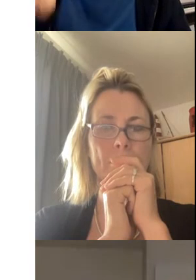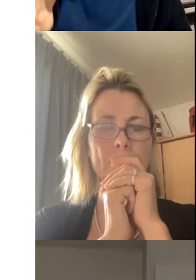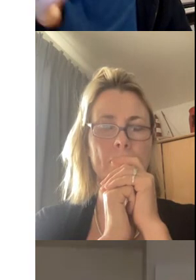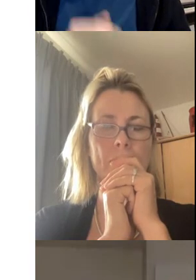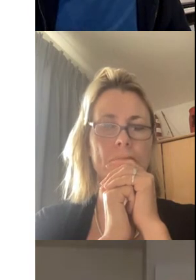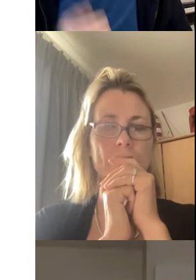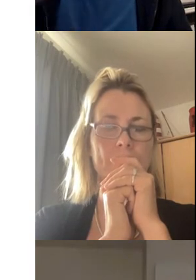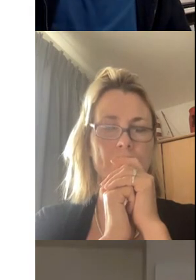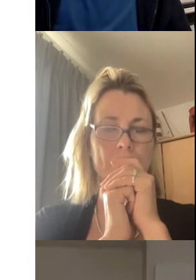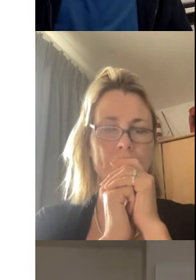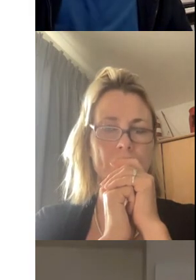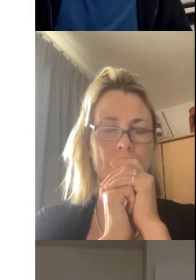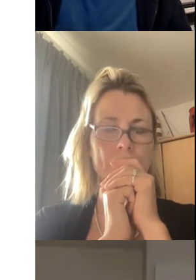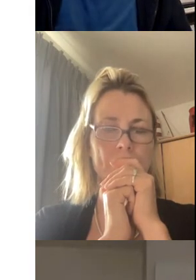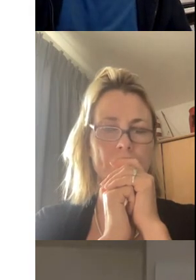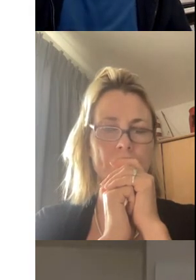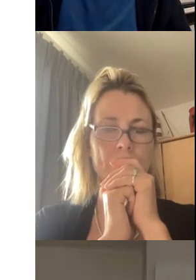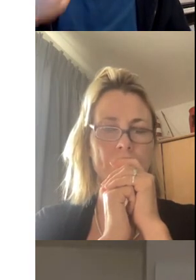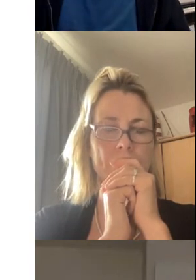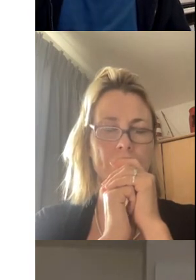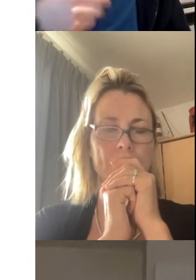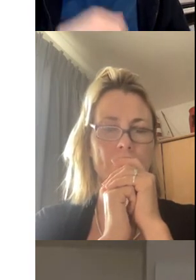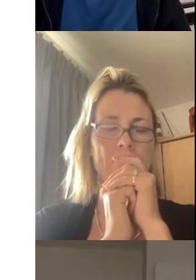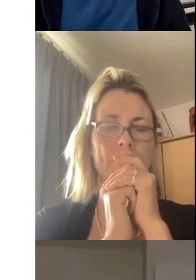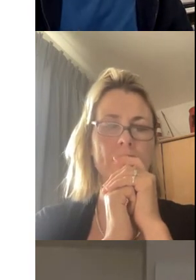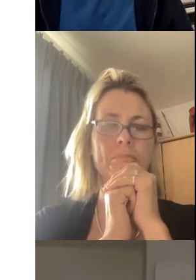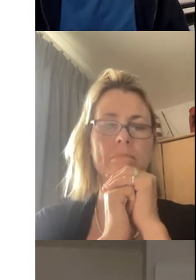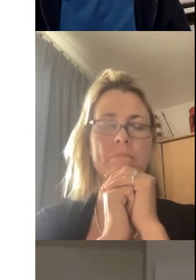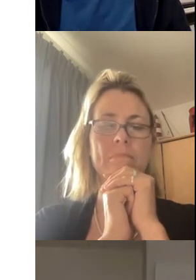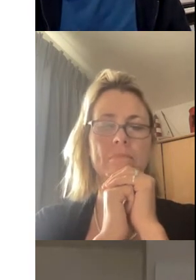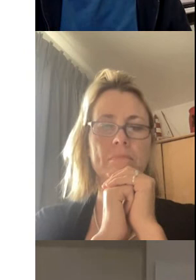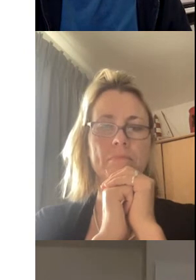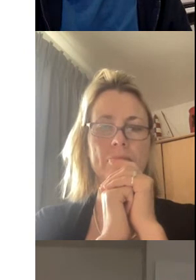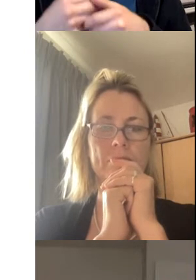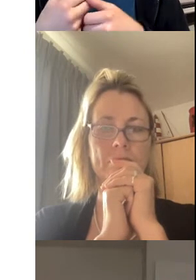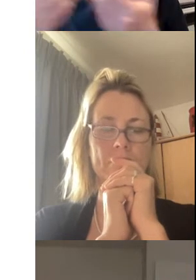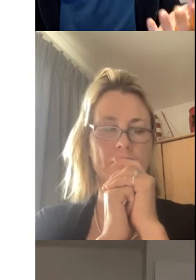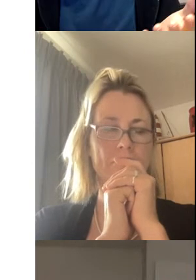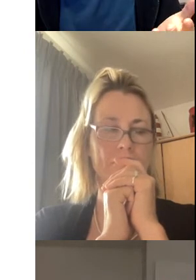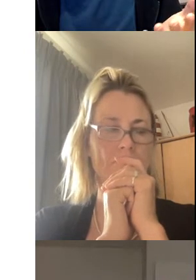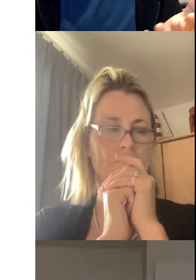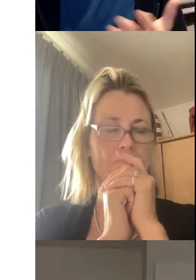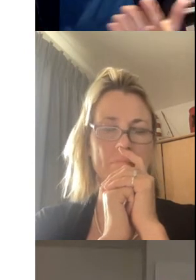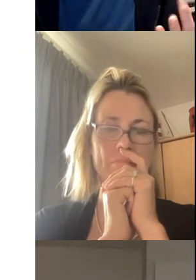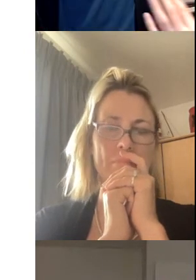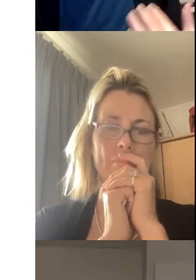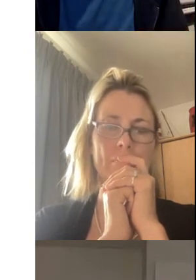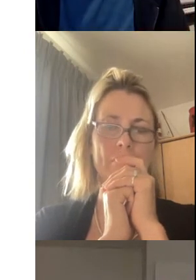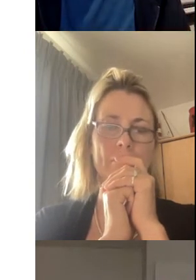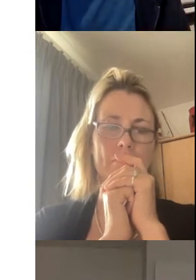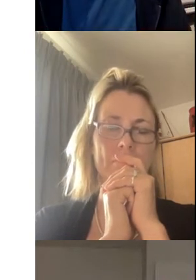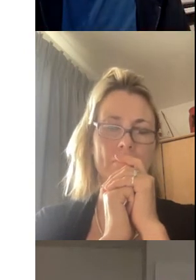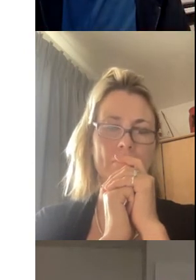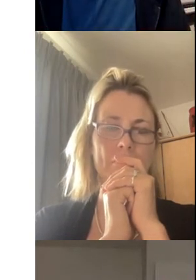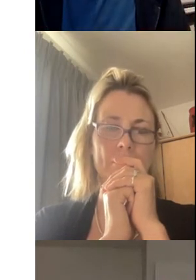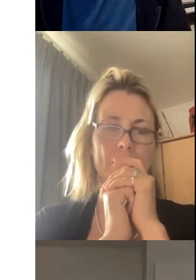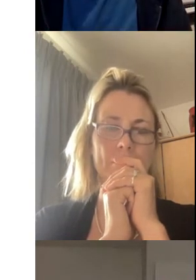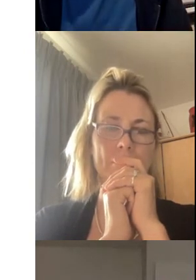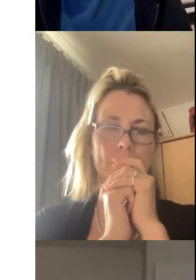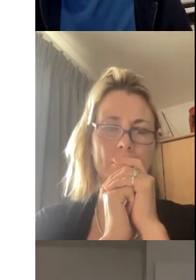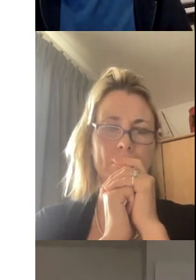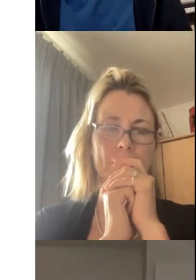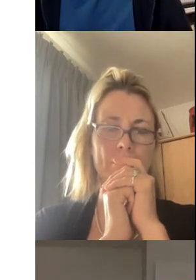has of things and taking it from the view that users have of things. That is so much easier said than